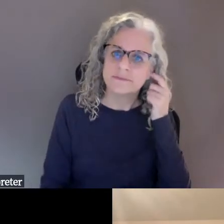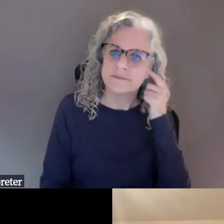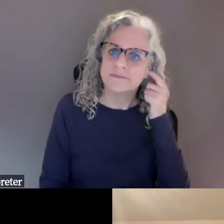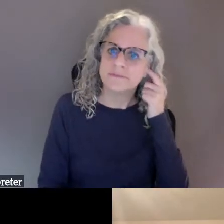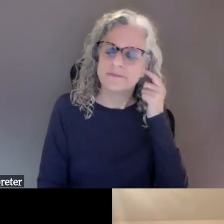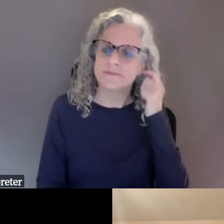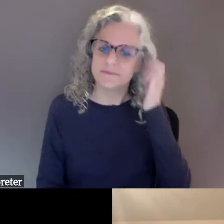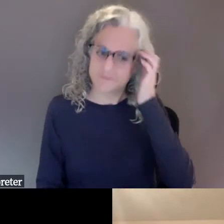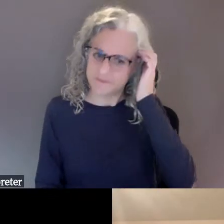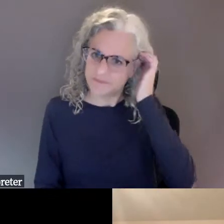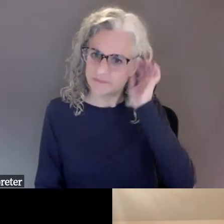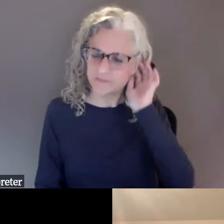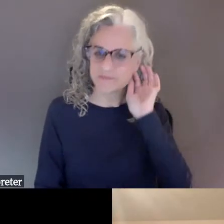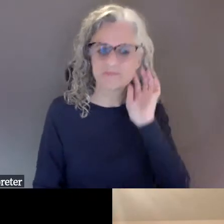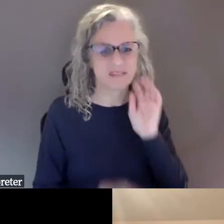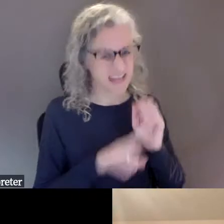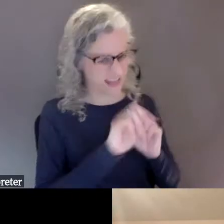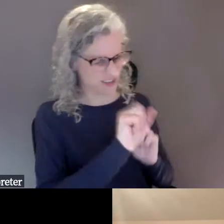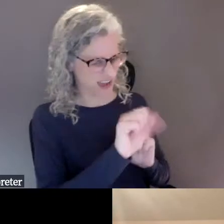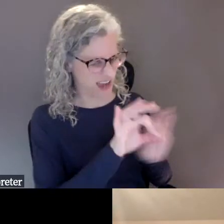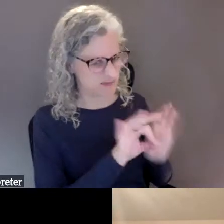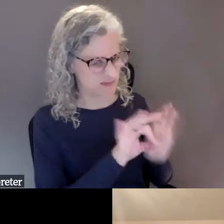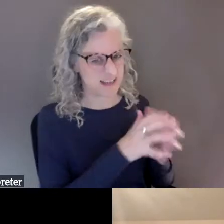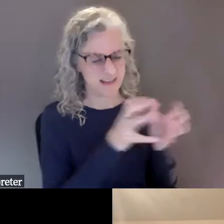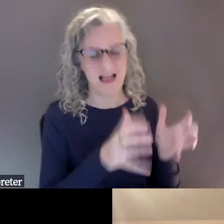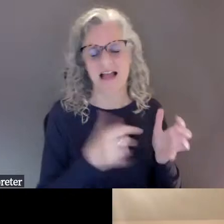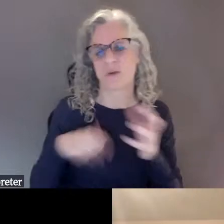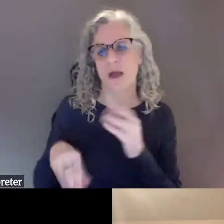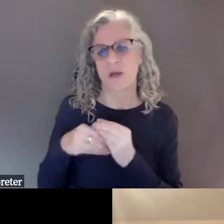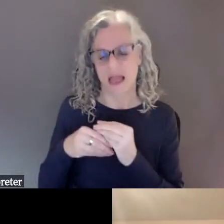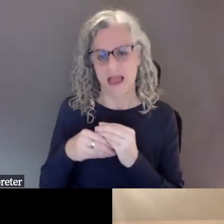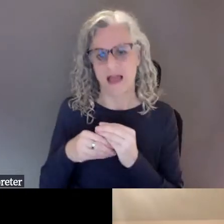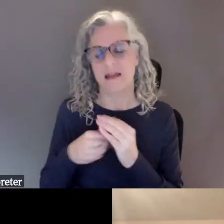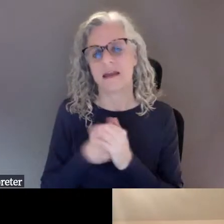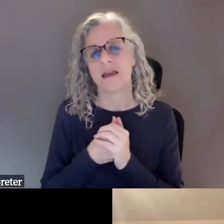Yeah, I mean, Shahan has covered a lot of it, so I'll just add that